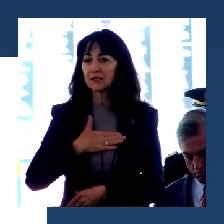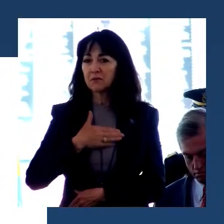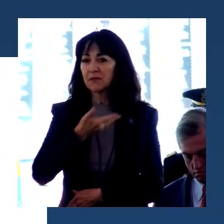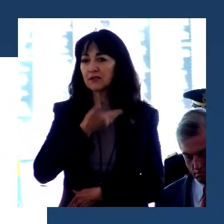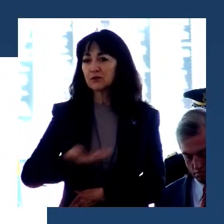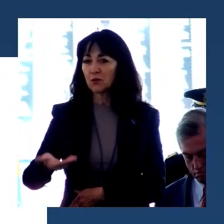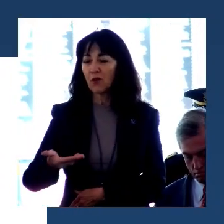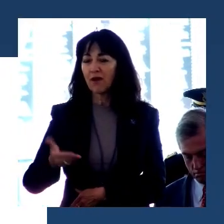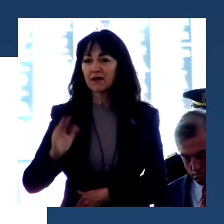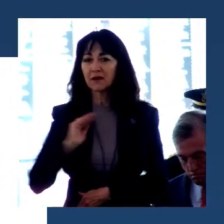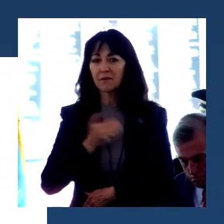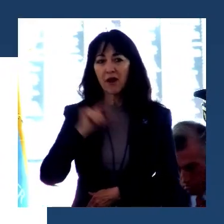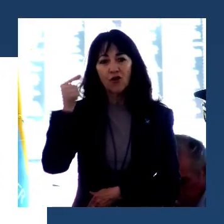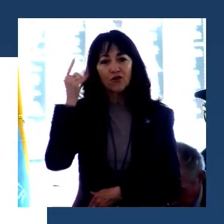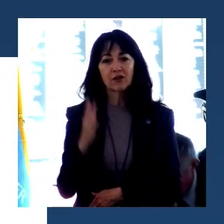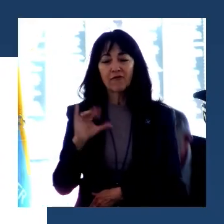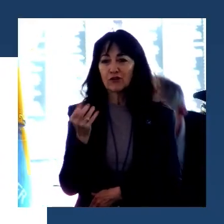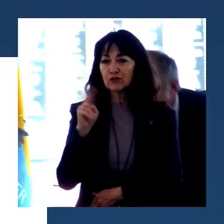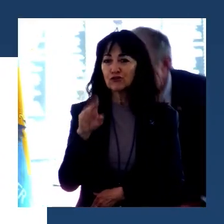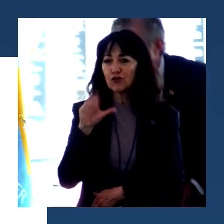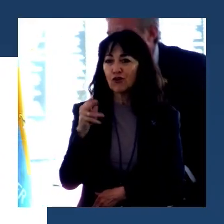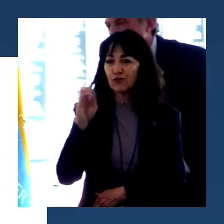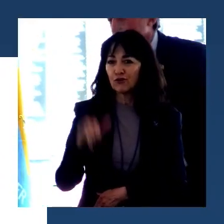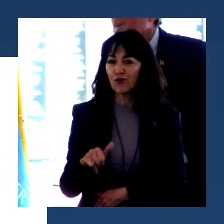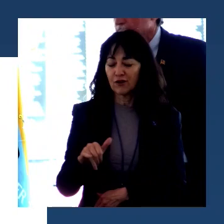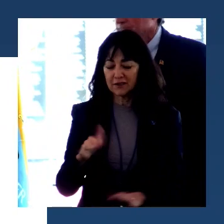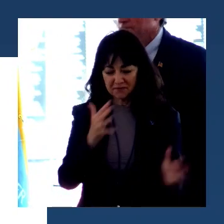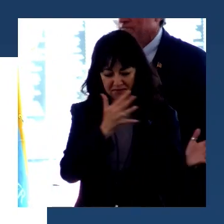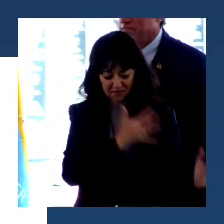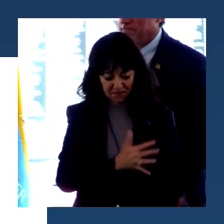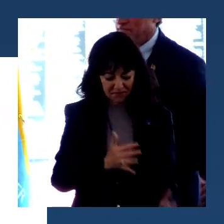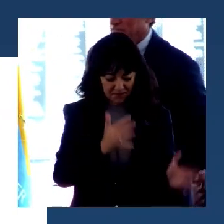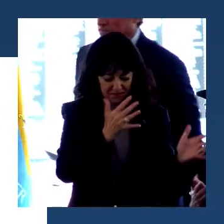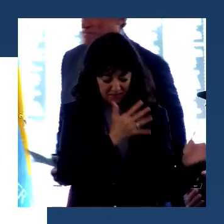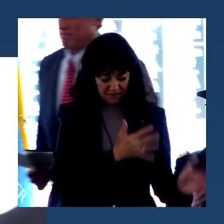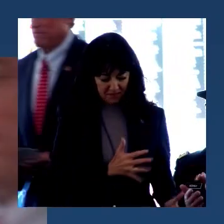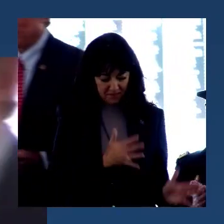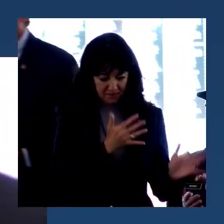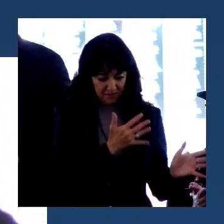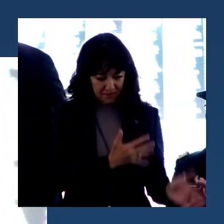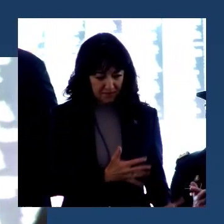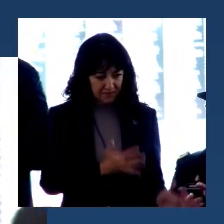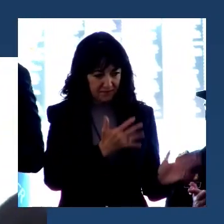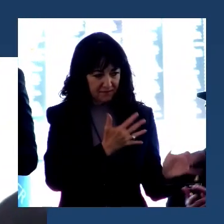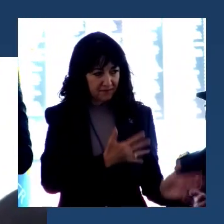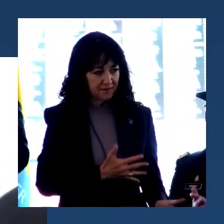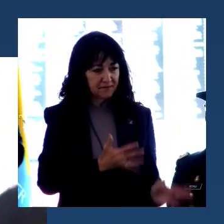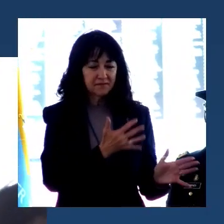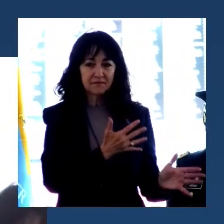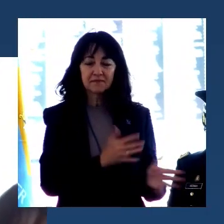Governor, John Carney.